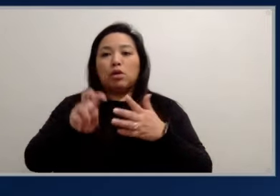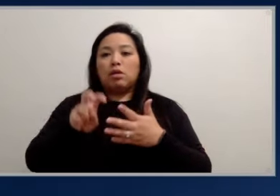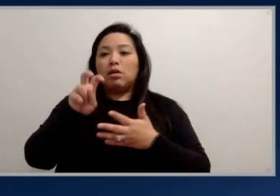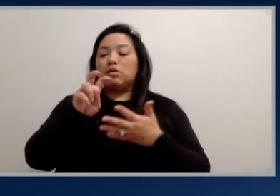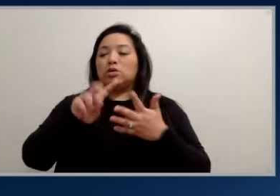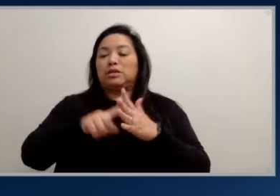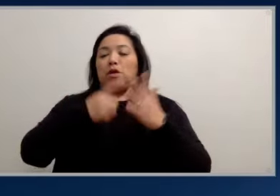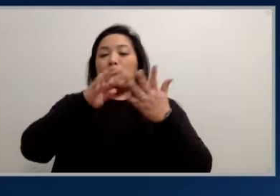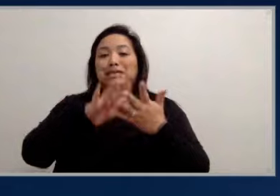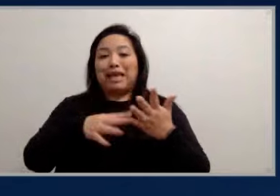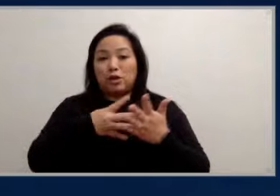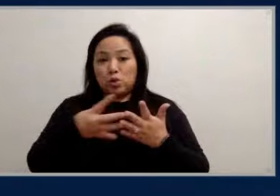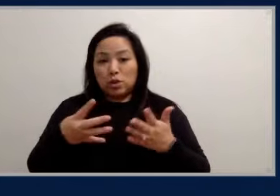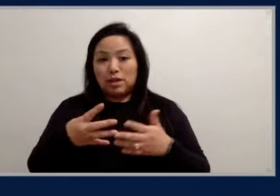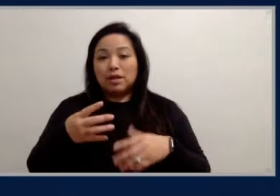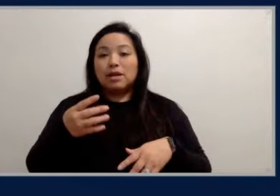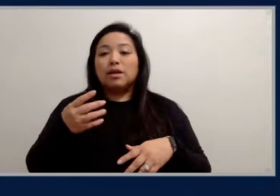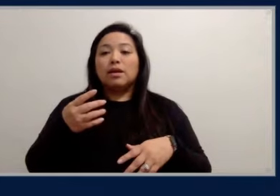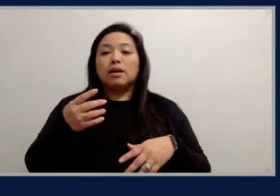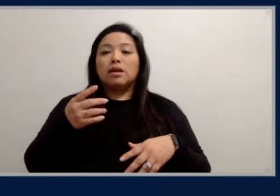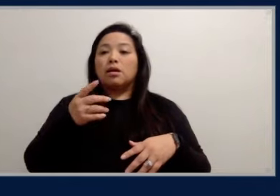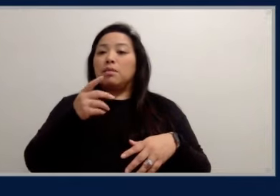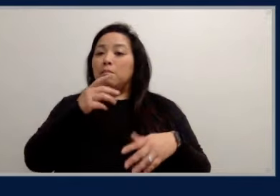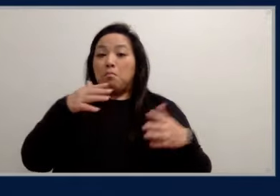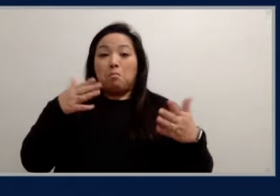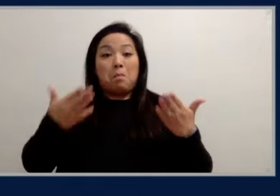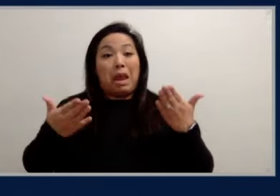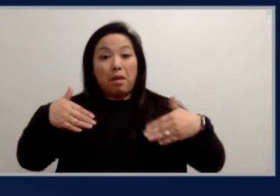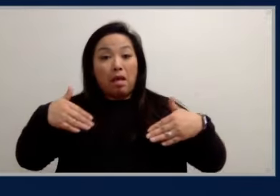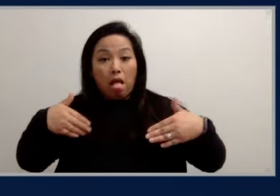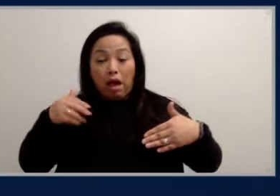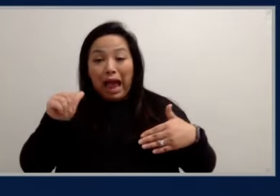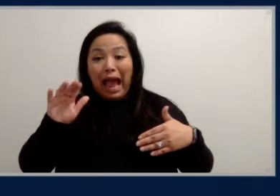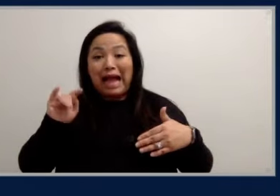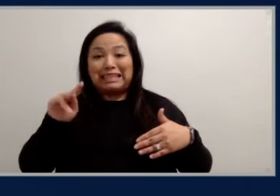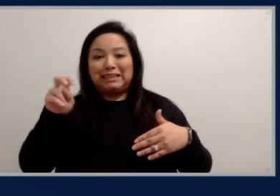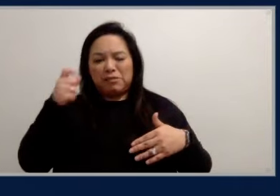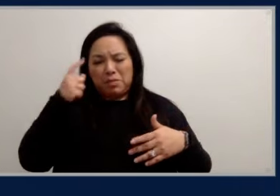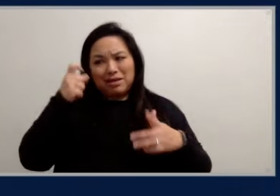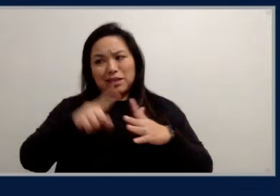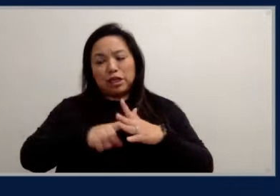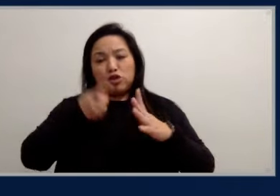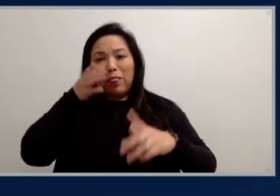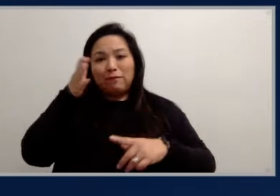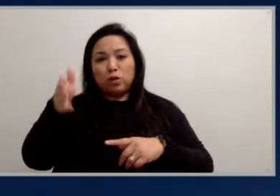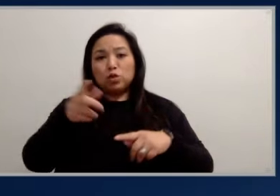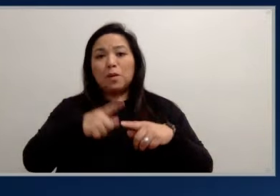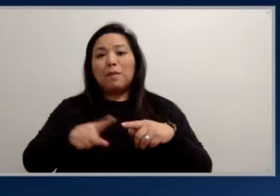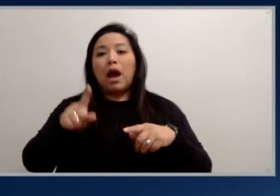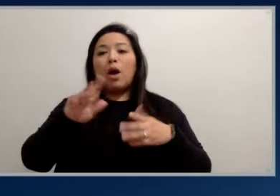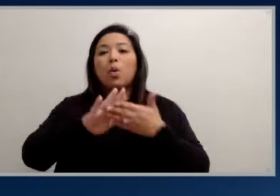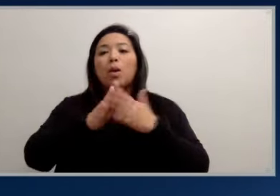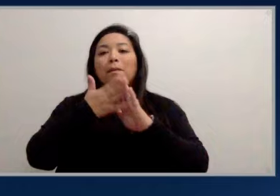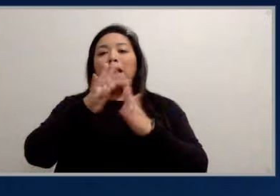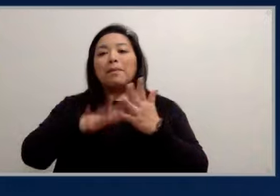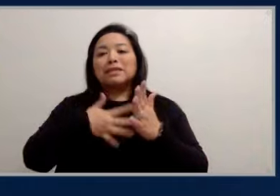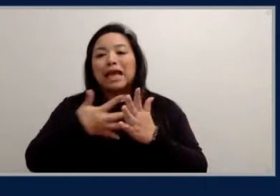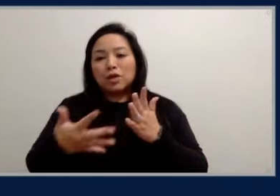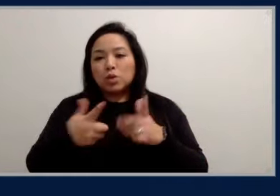state. It might not be already active because the plan can also start in the future. It goes into a scheduled state, and then